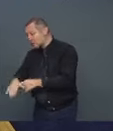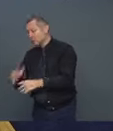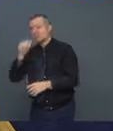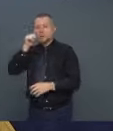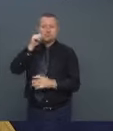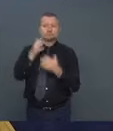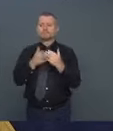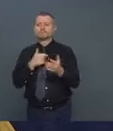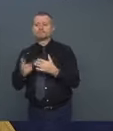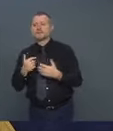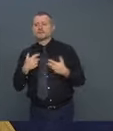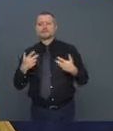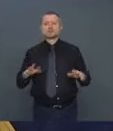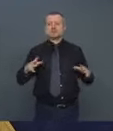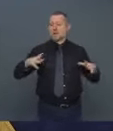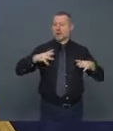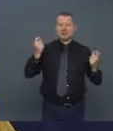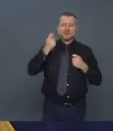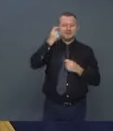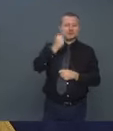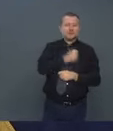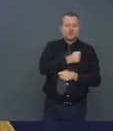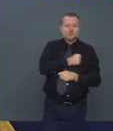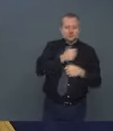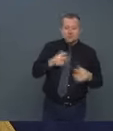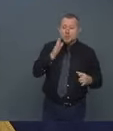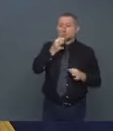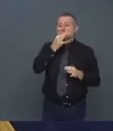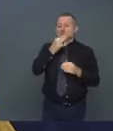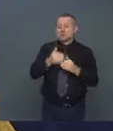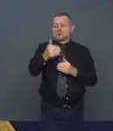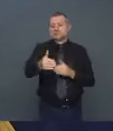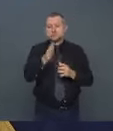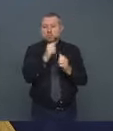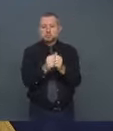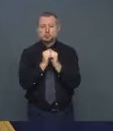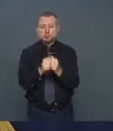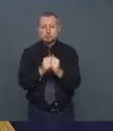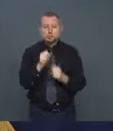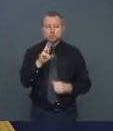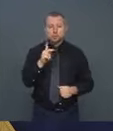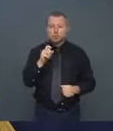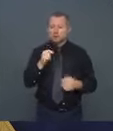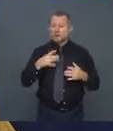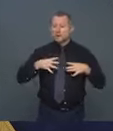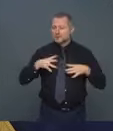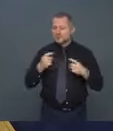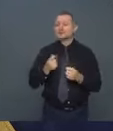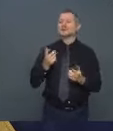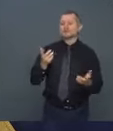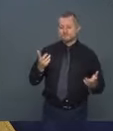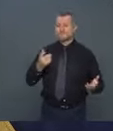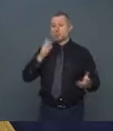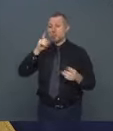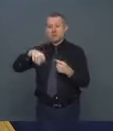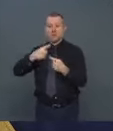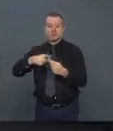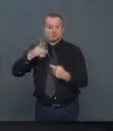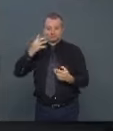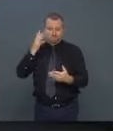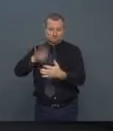holiday, starting another holiday. So as soon as they can get the full community, whether it's today or tomorrow morning, I don't know yet. They were setting it up as I